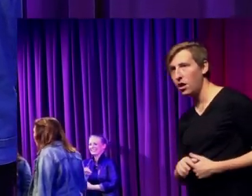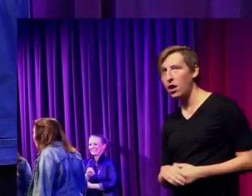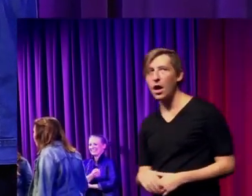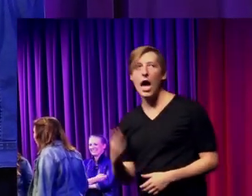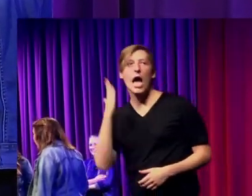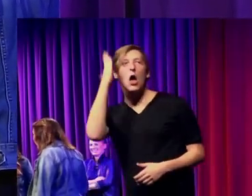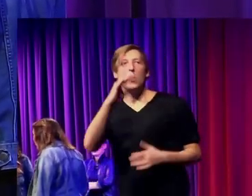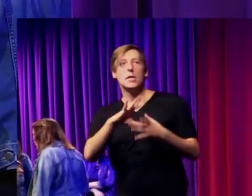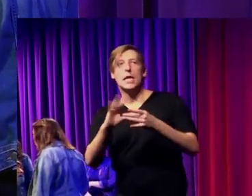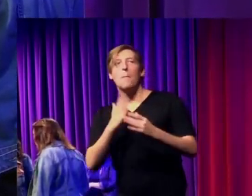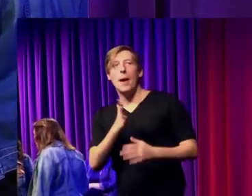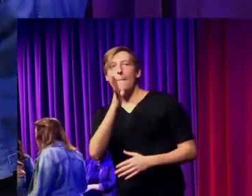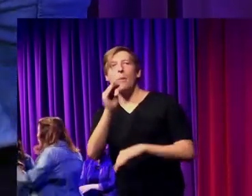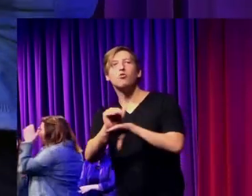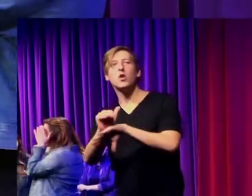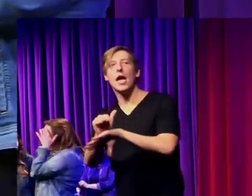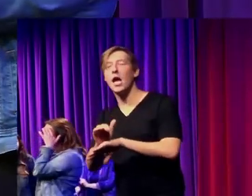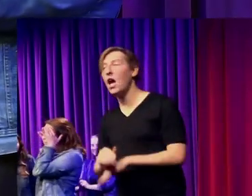concert of all places?